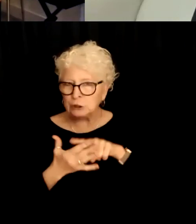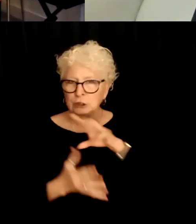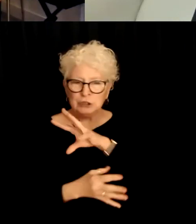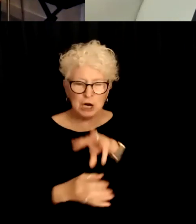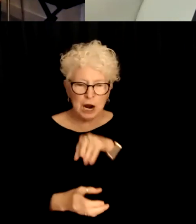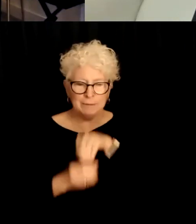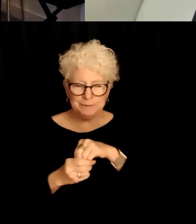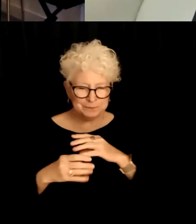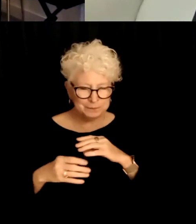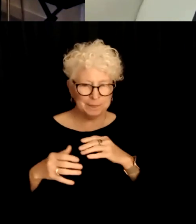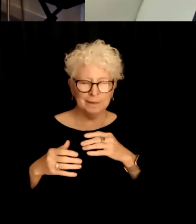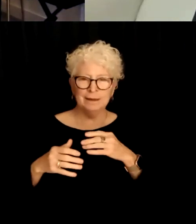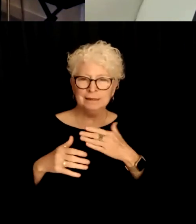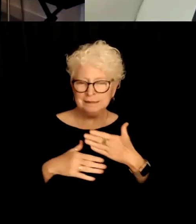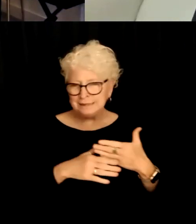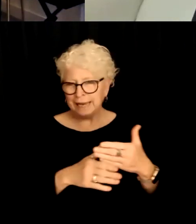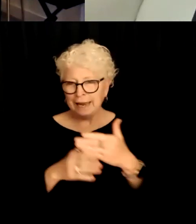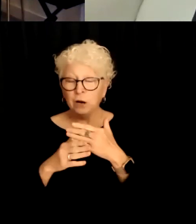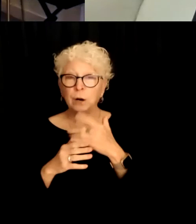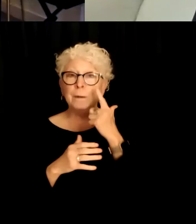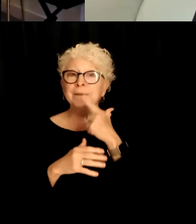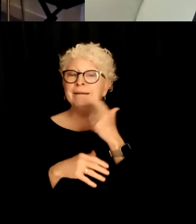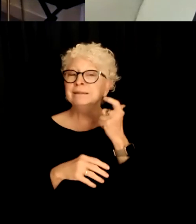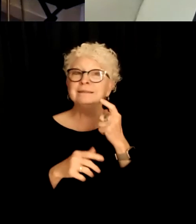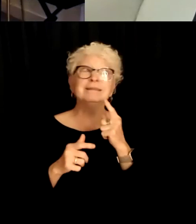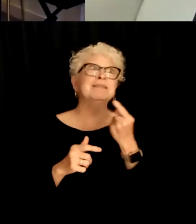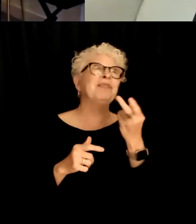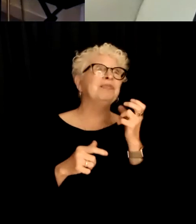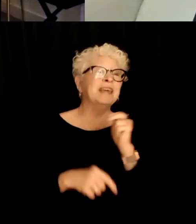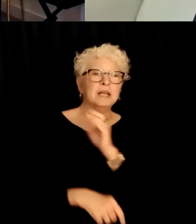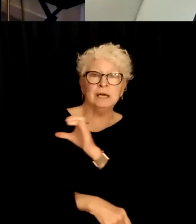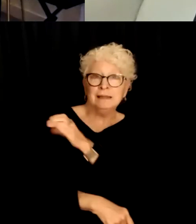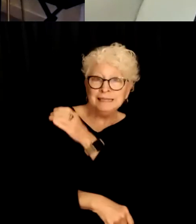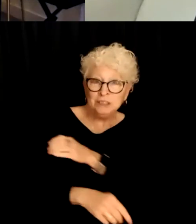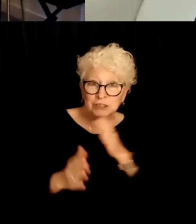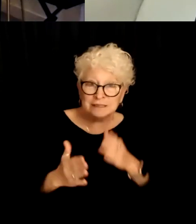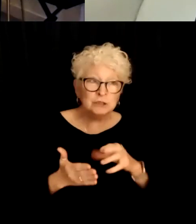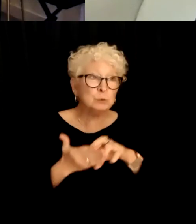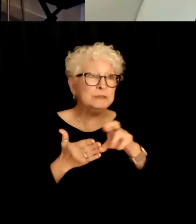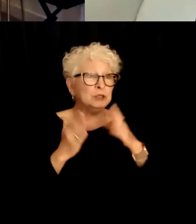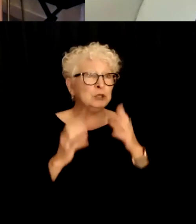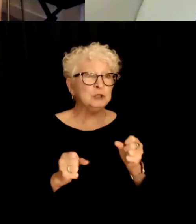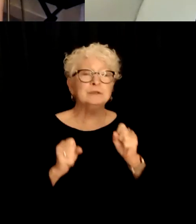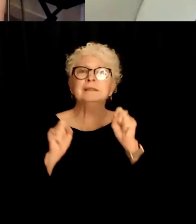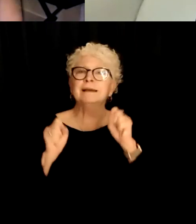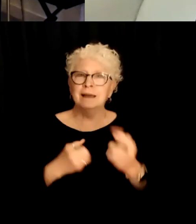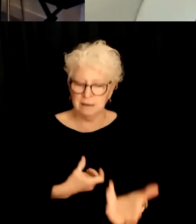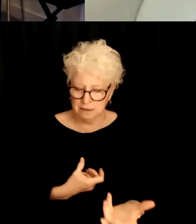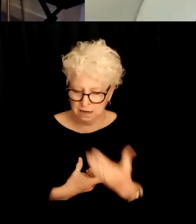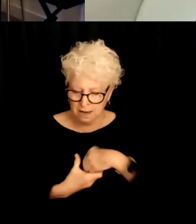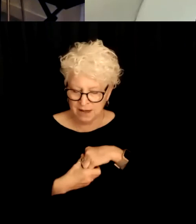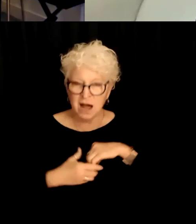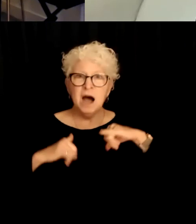in ways that clinicians and researchers can digest. So I think some doctors really think more in cases